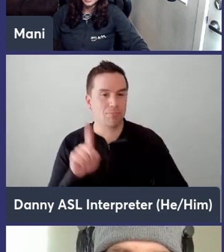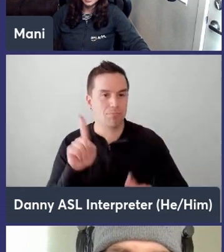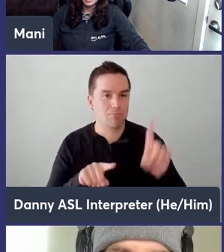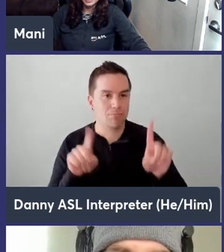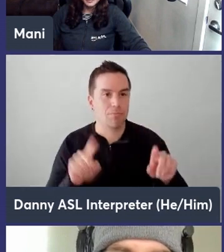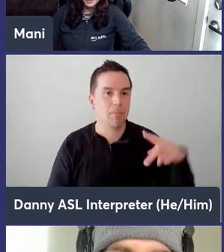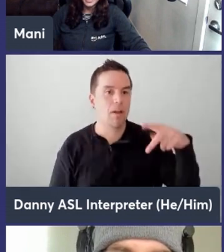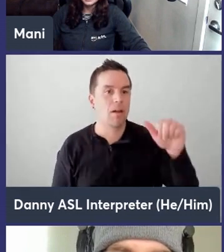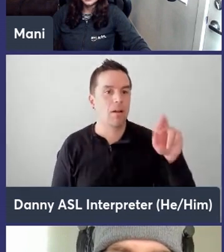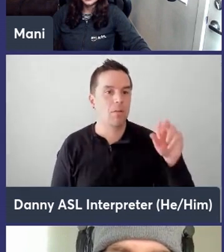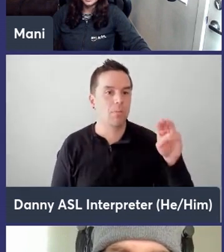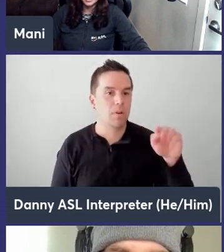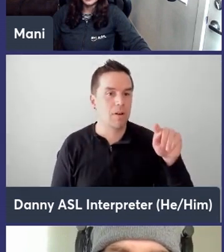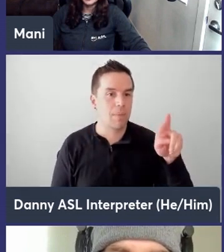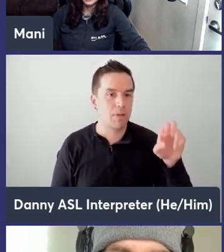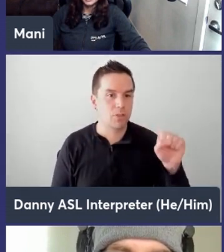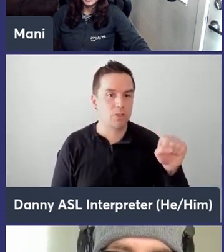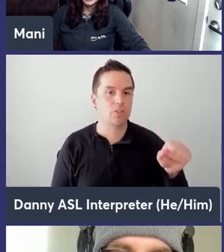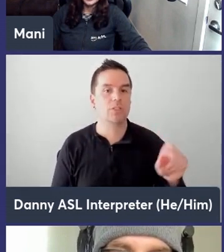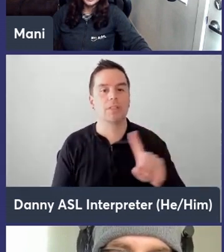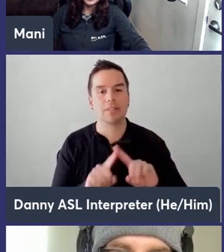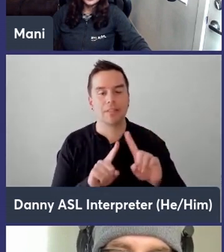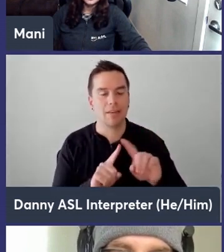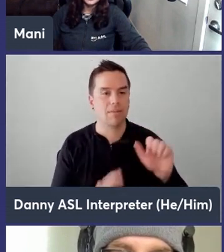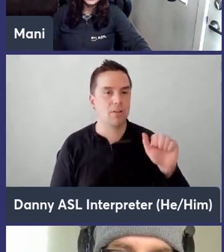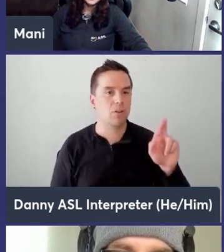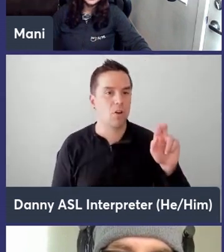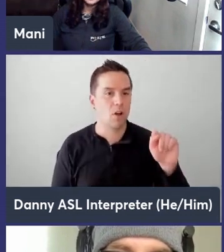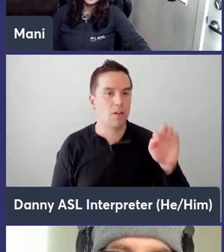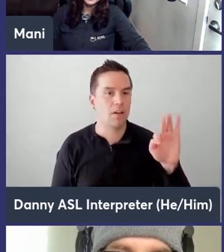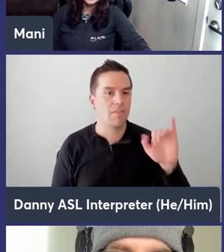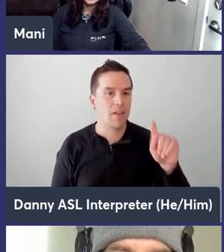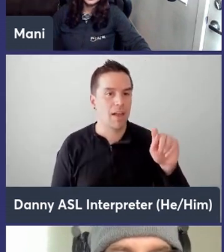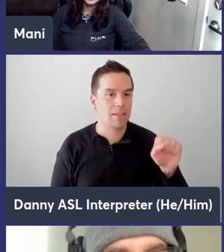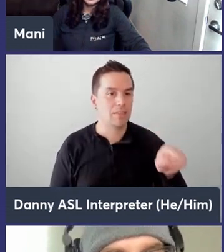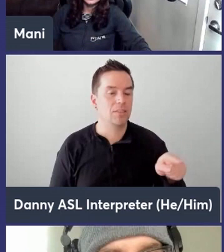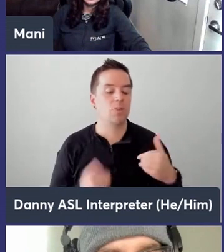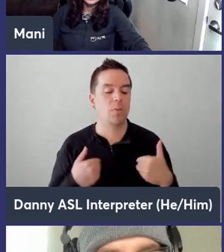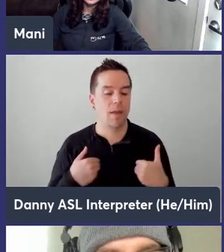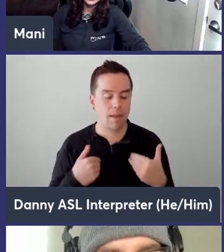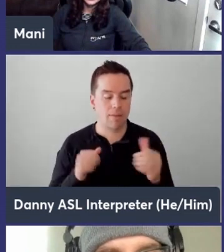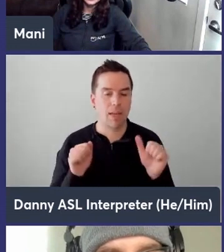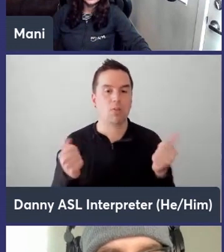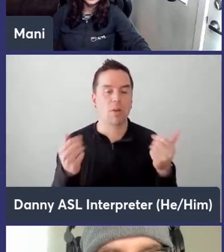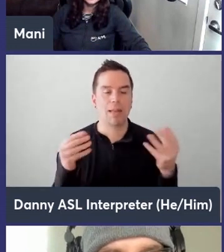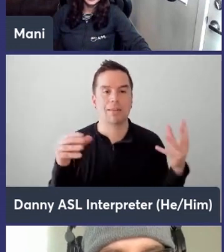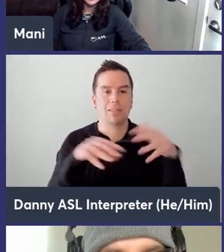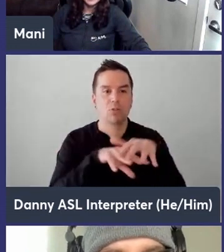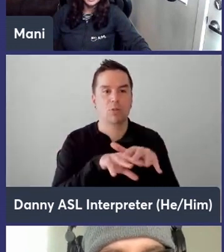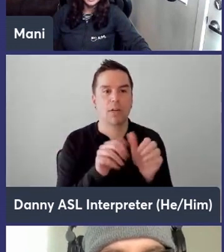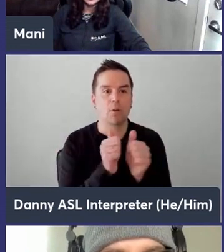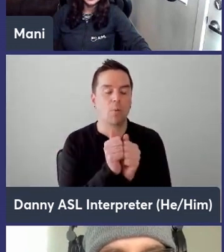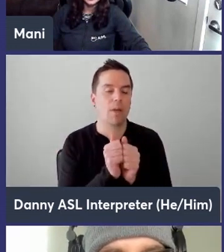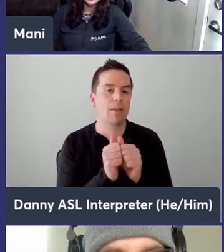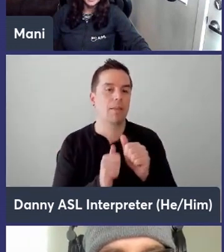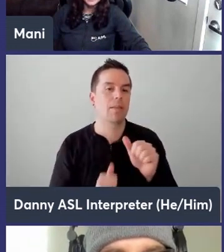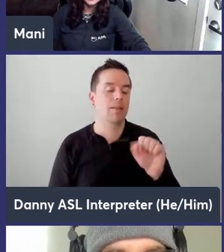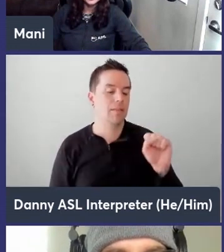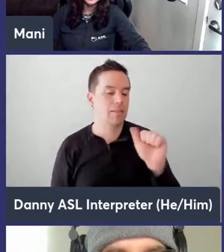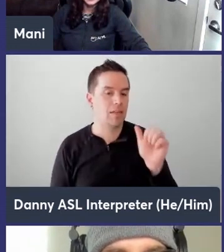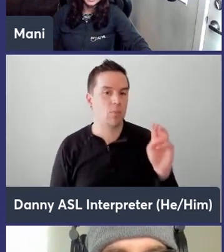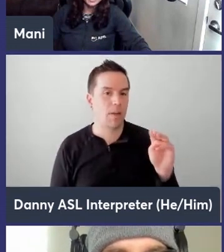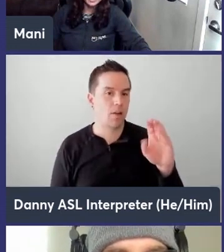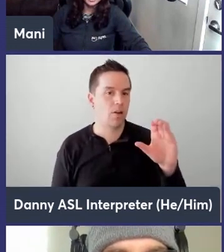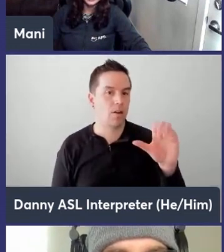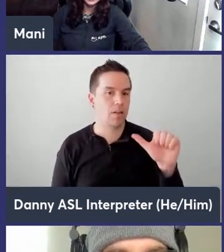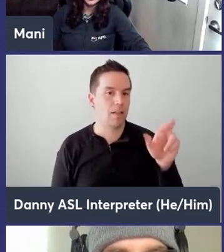different artifacts that you have, and you can also integrate it with with SageMaker Clarify and look at the bias reports